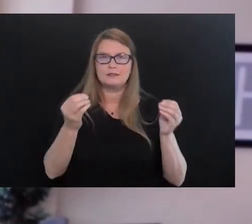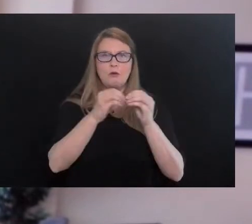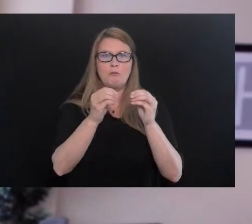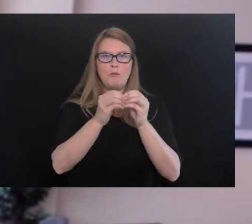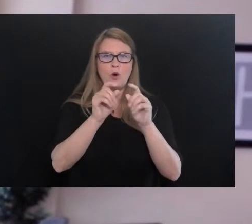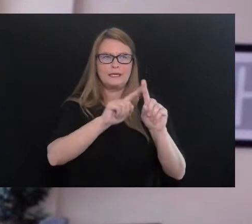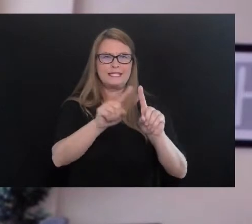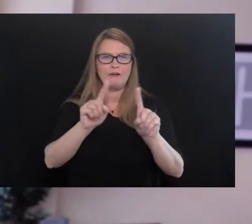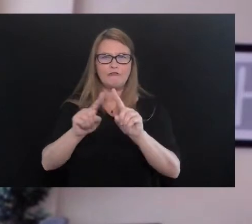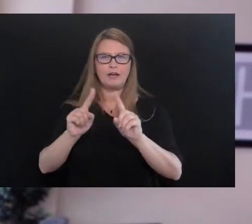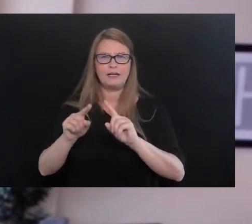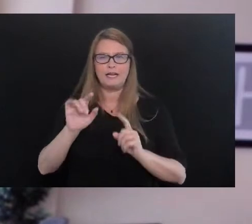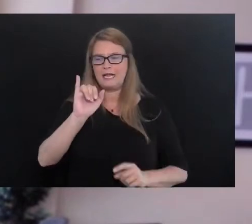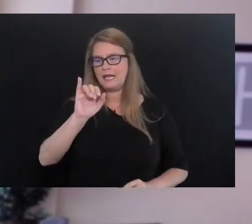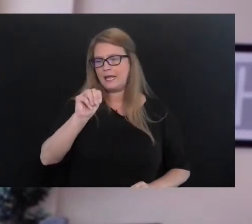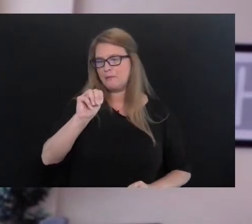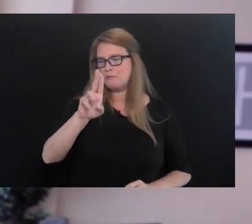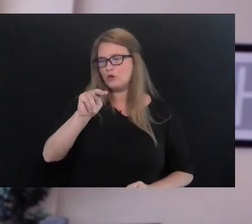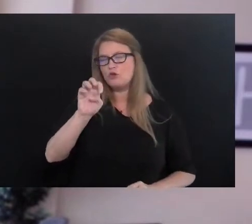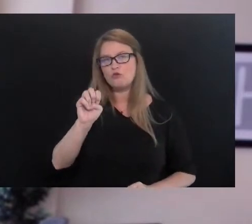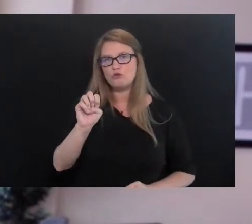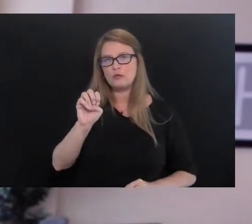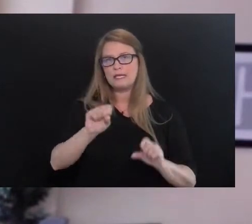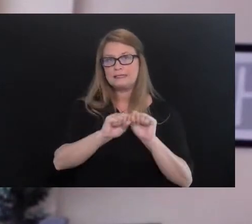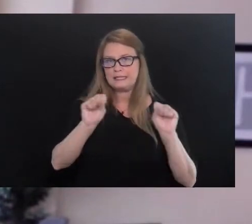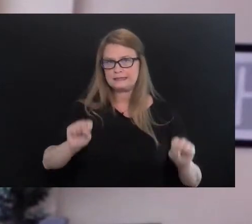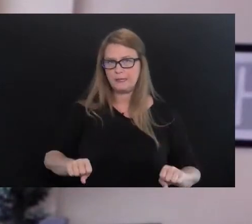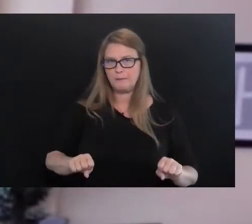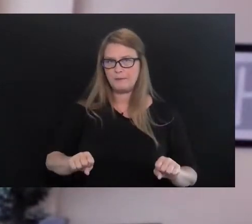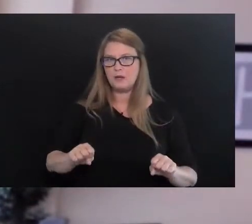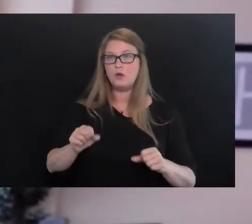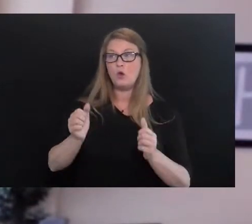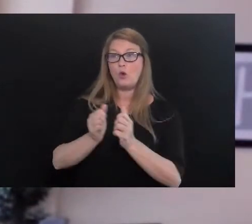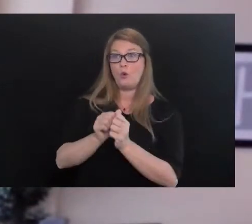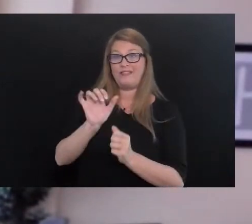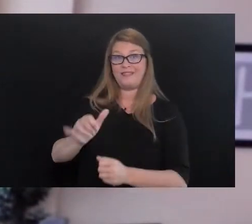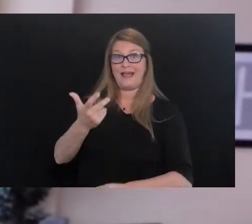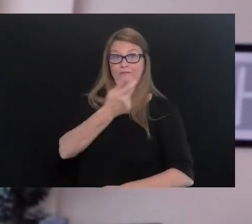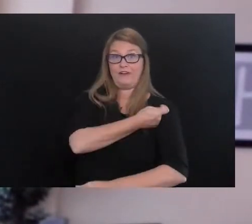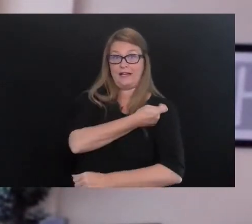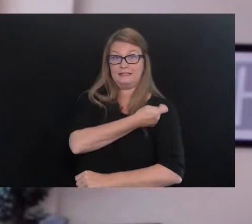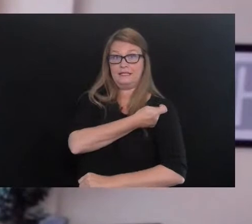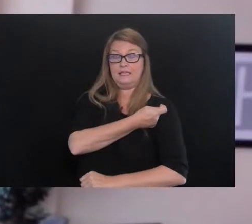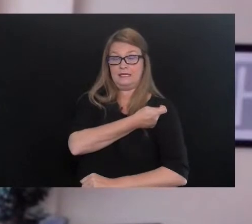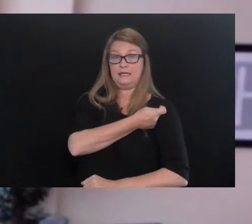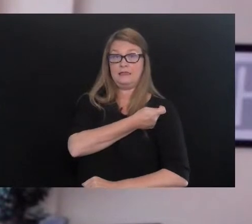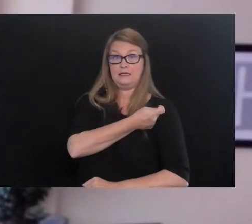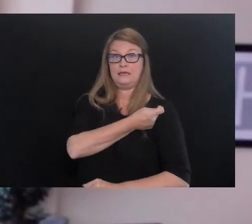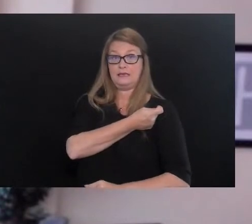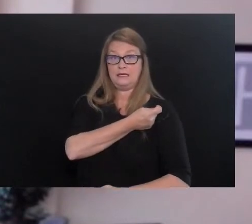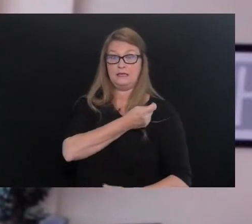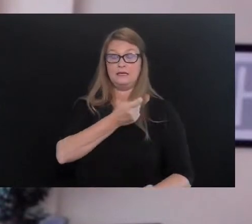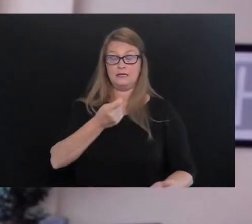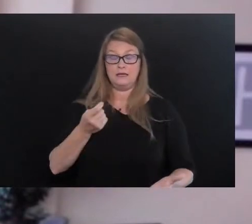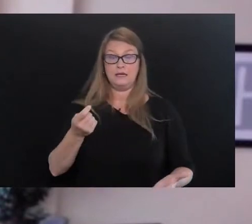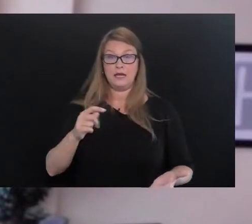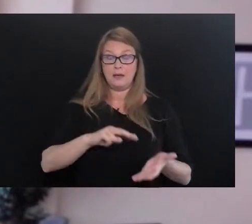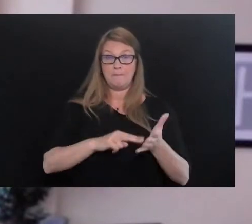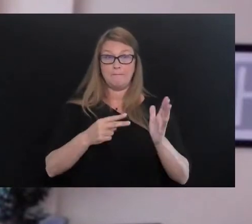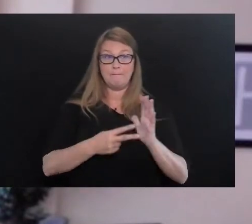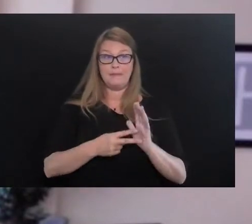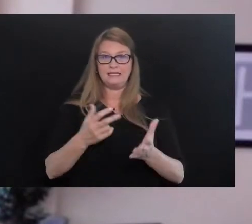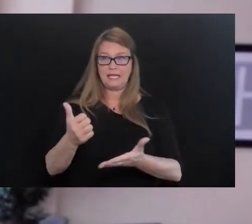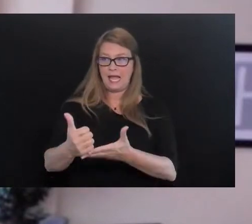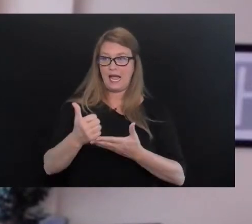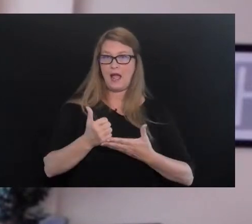immune system from vaccination and from getting infected and having native immunity to help